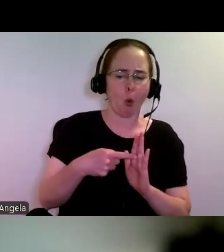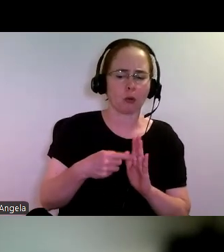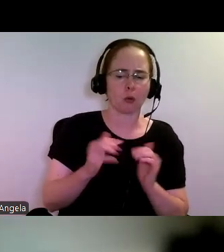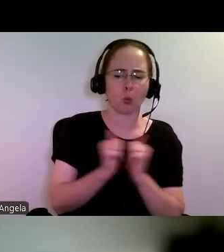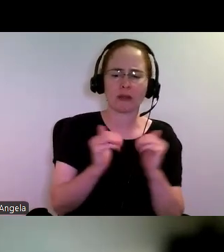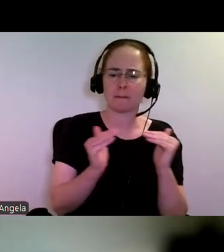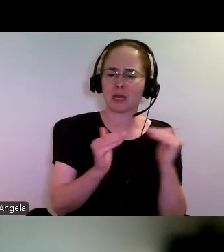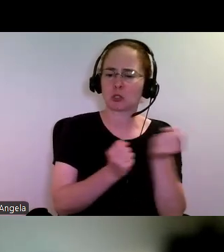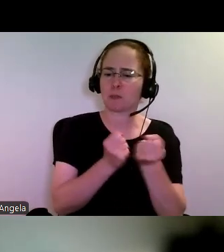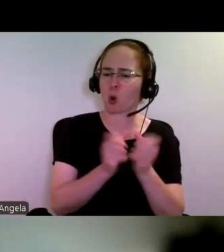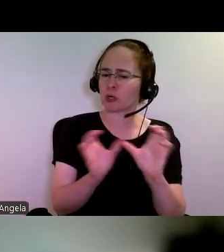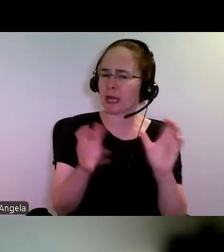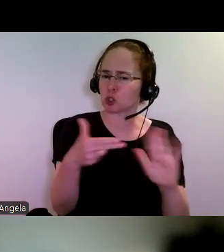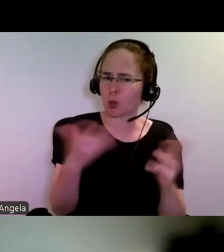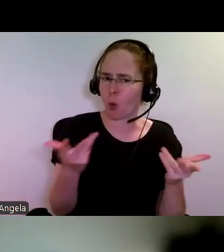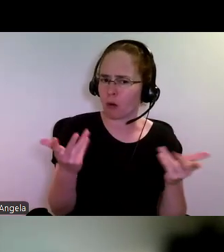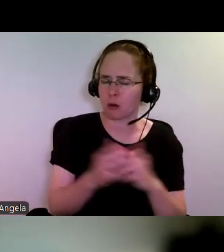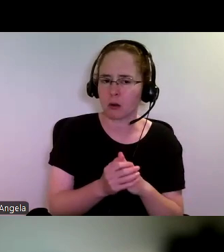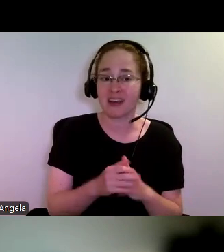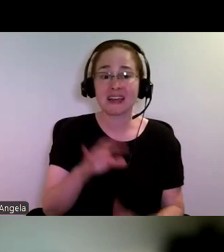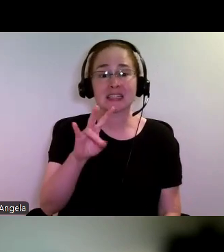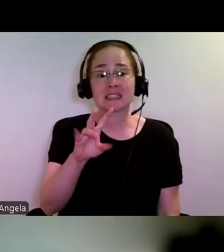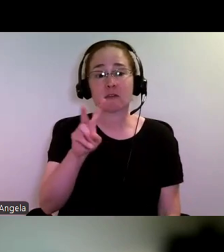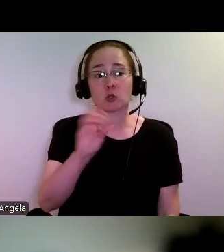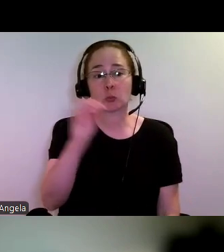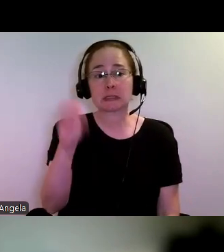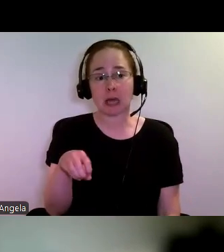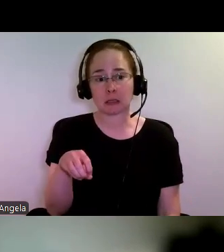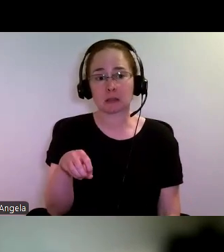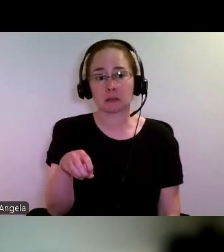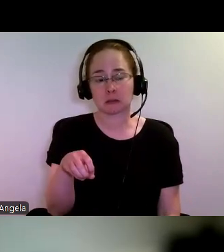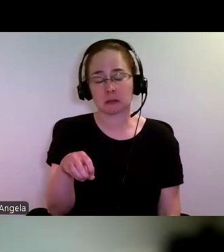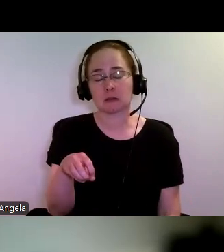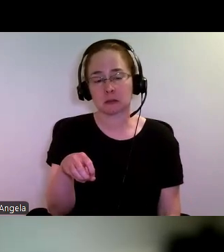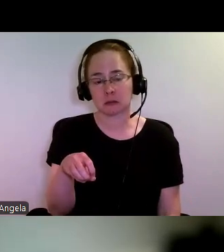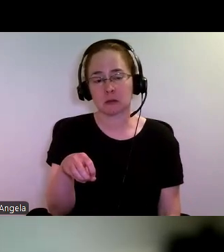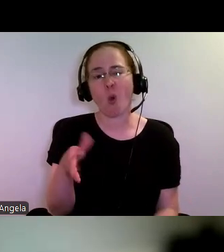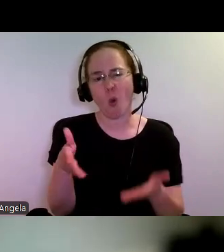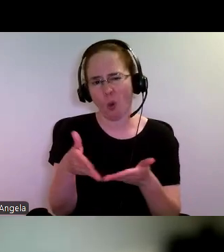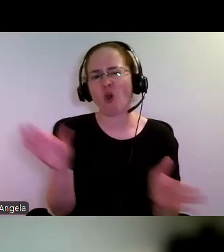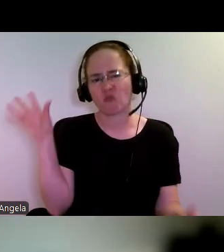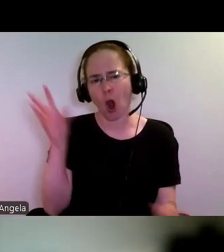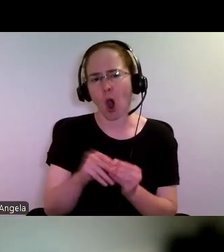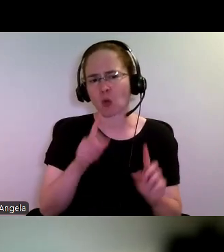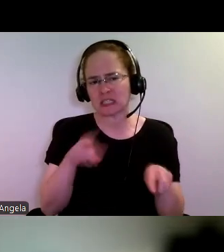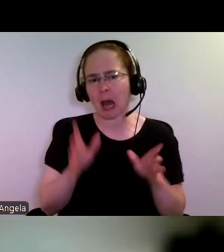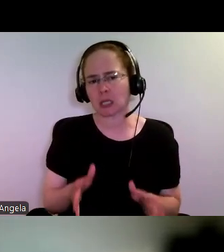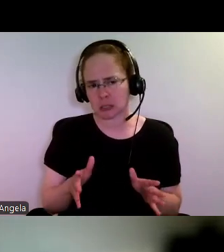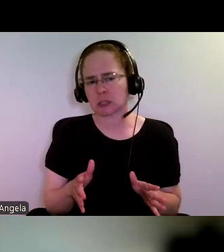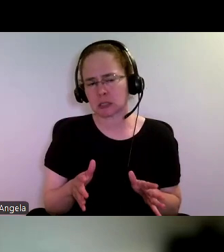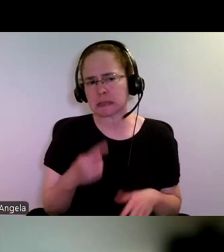should be, what we found is that 72% of the overall respondents to the